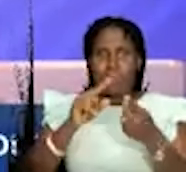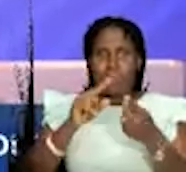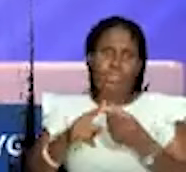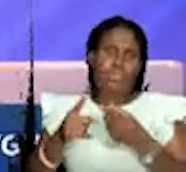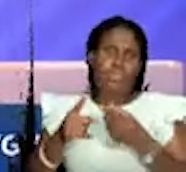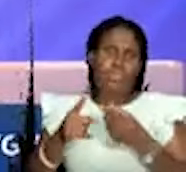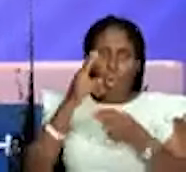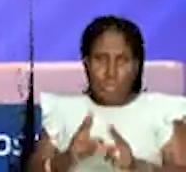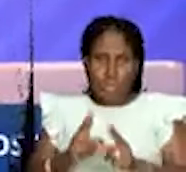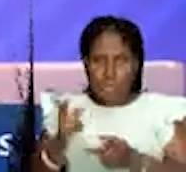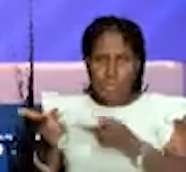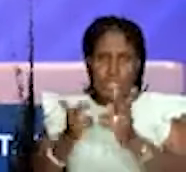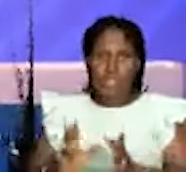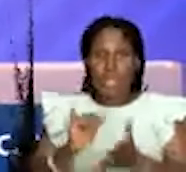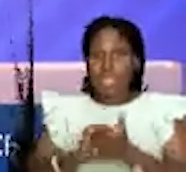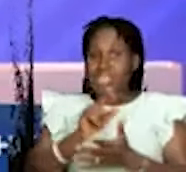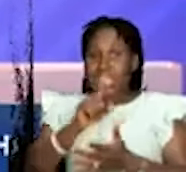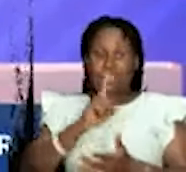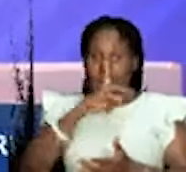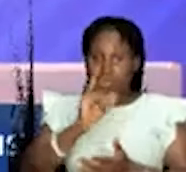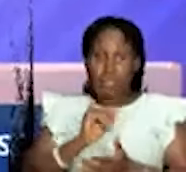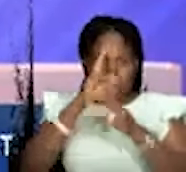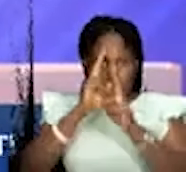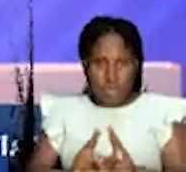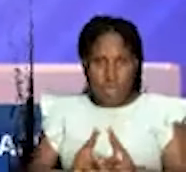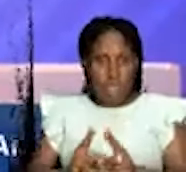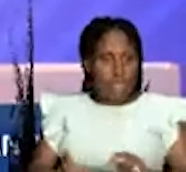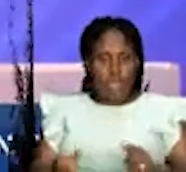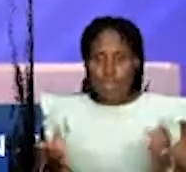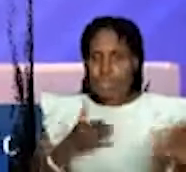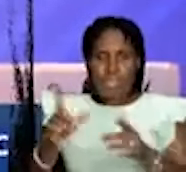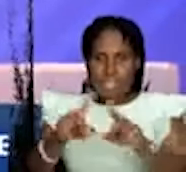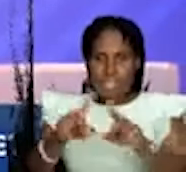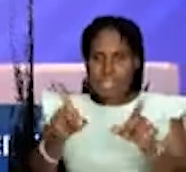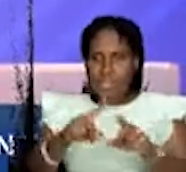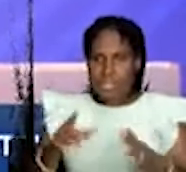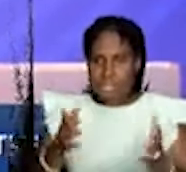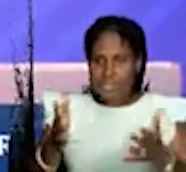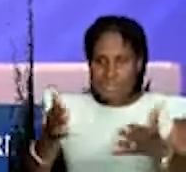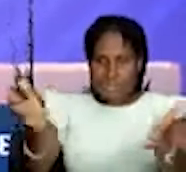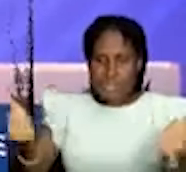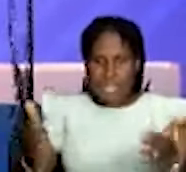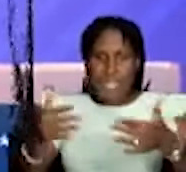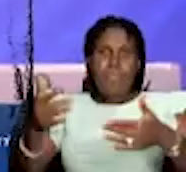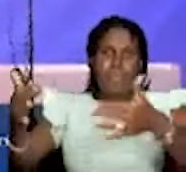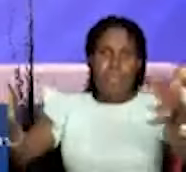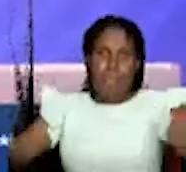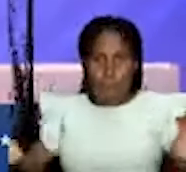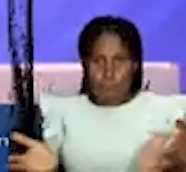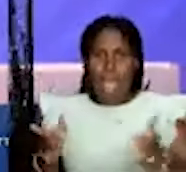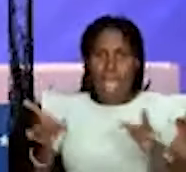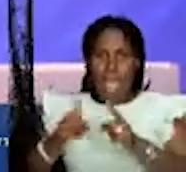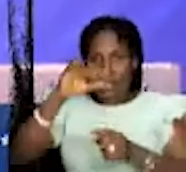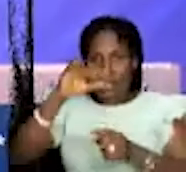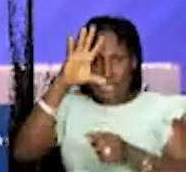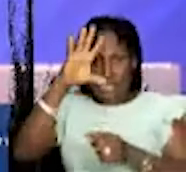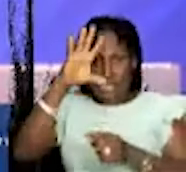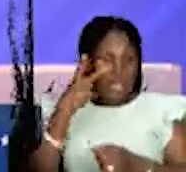of the things you intend to serve the person in a tray. Once the man sees the tray coming, he starts to smile, because most